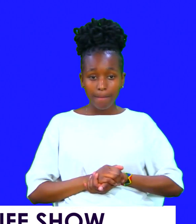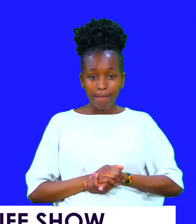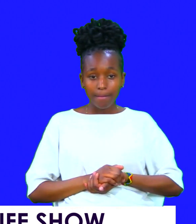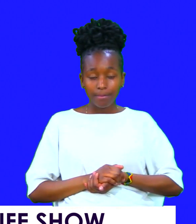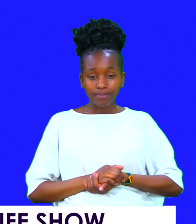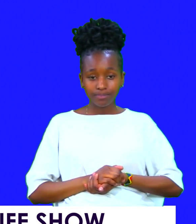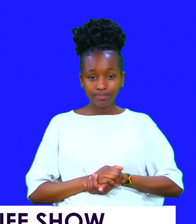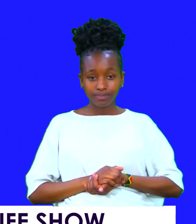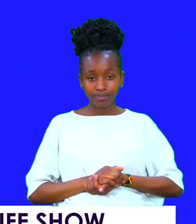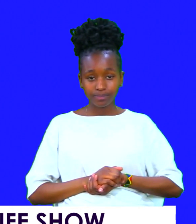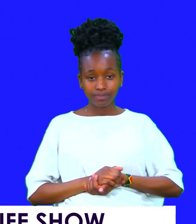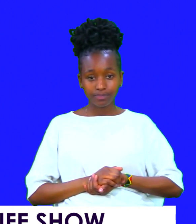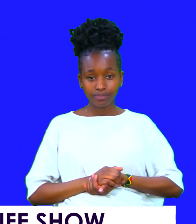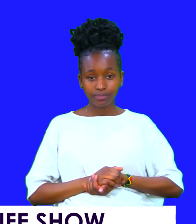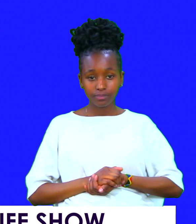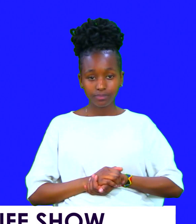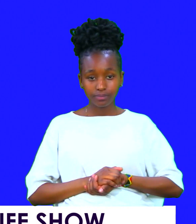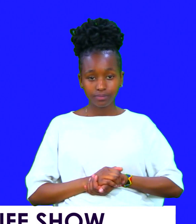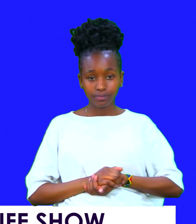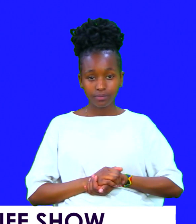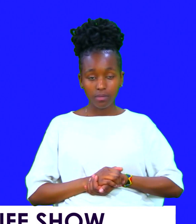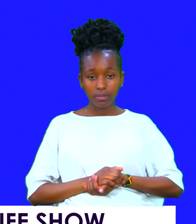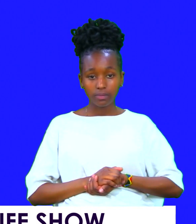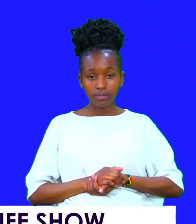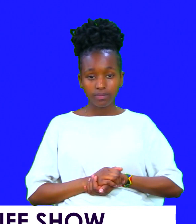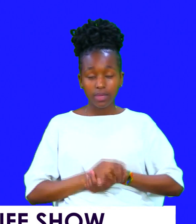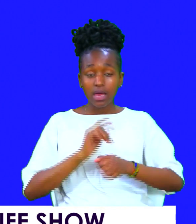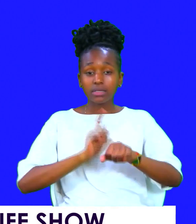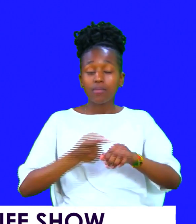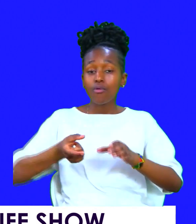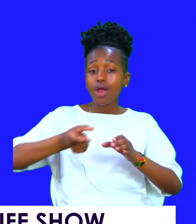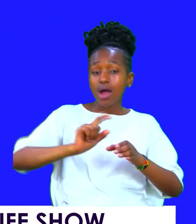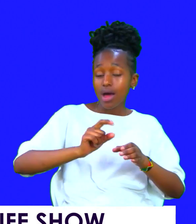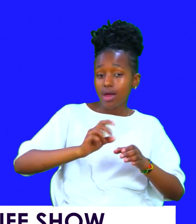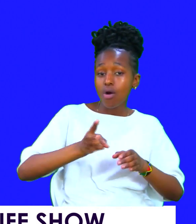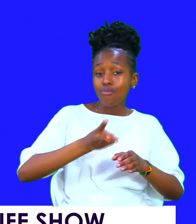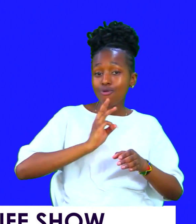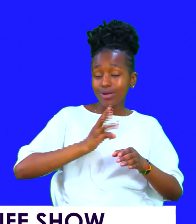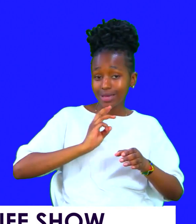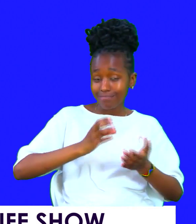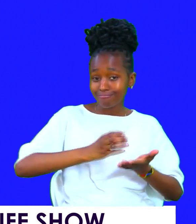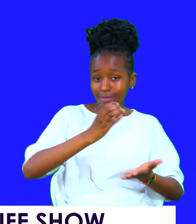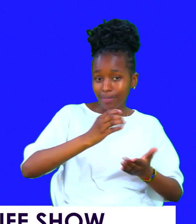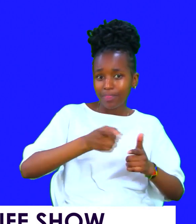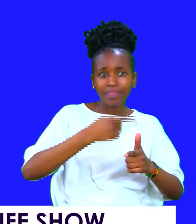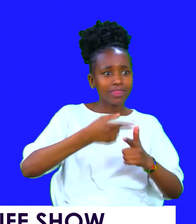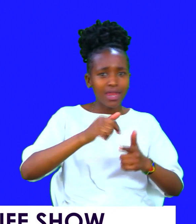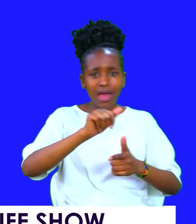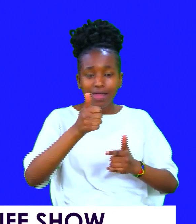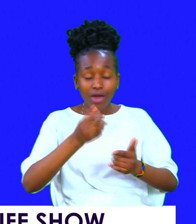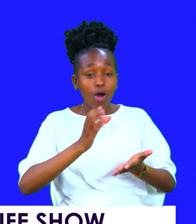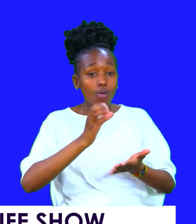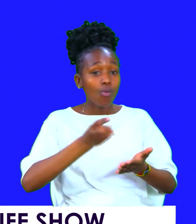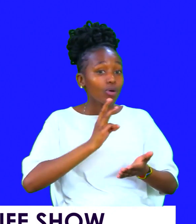a glass, if there was stale water in that glass, it will come out. So you need to